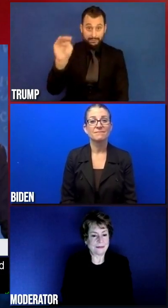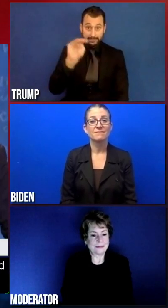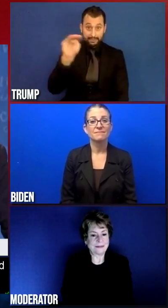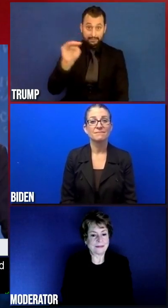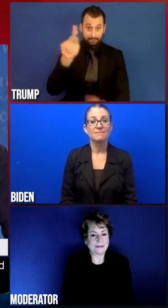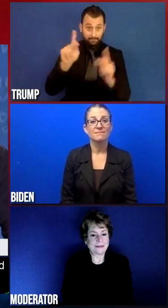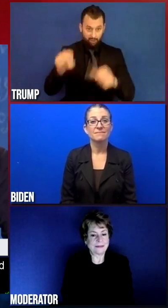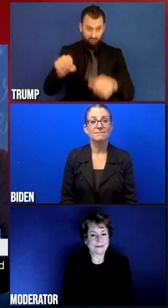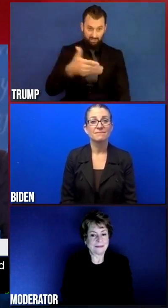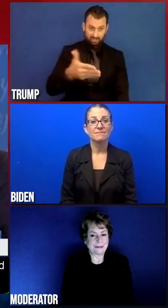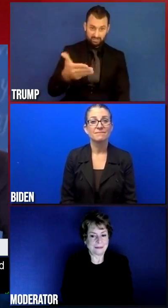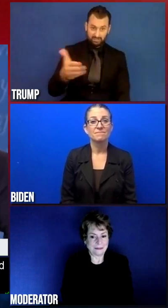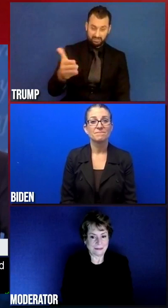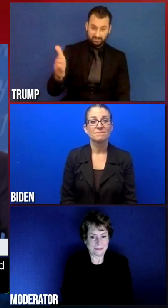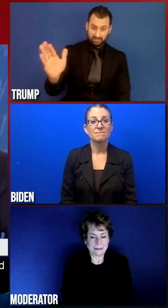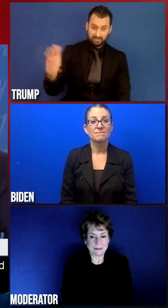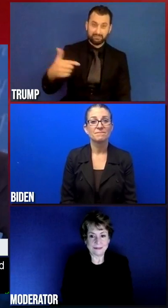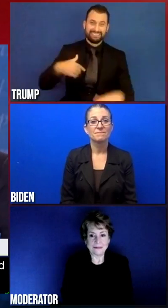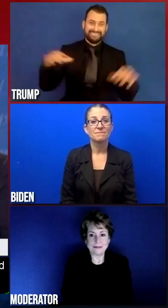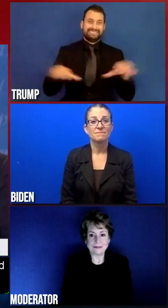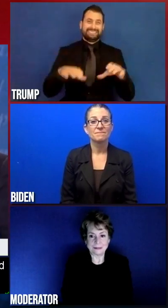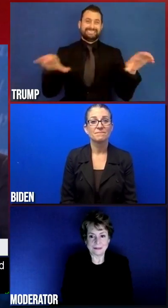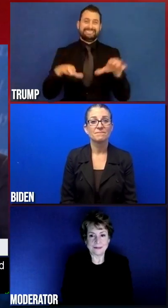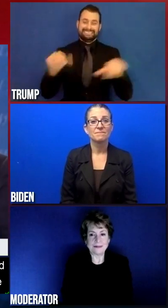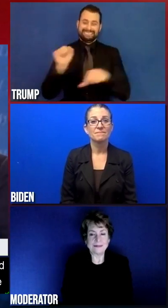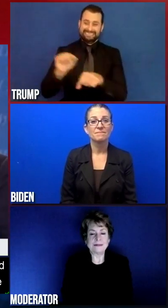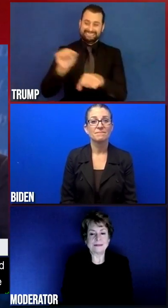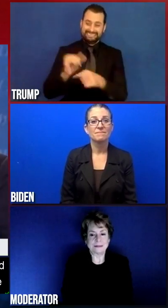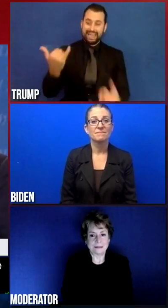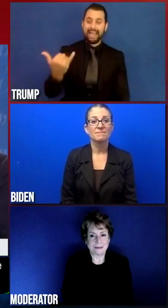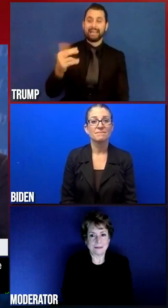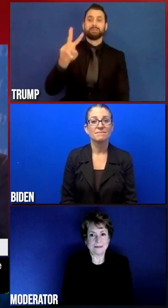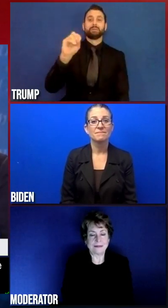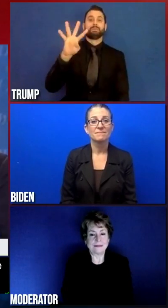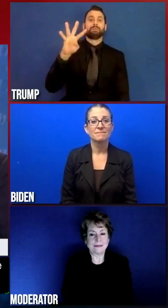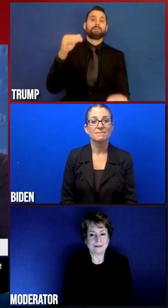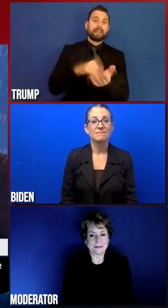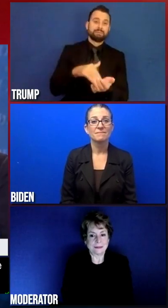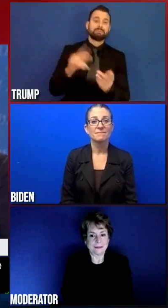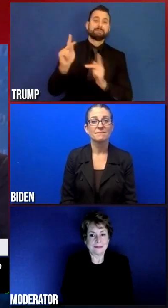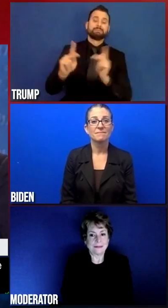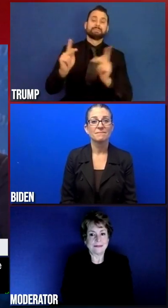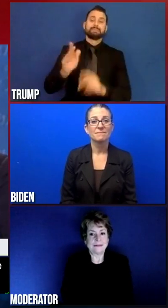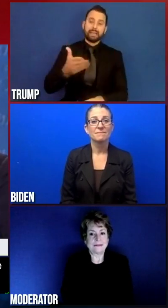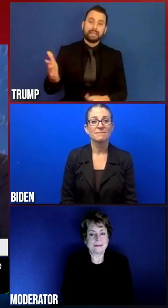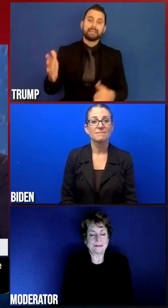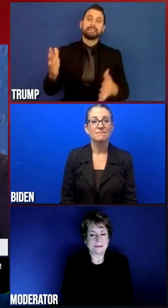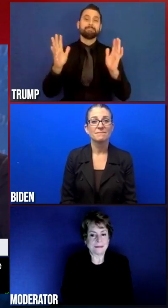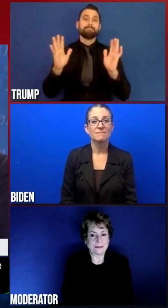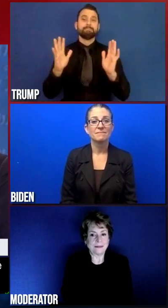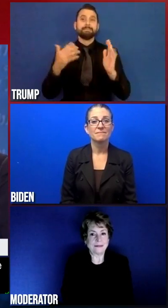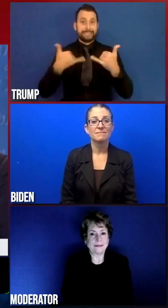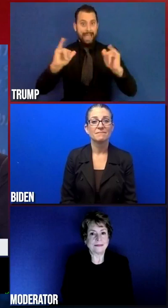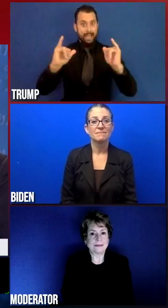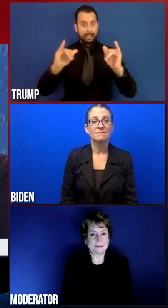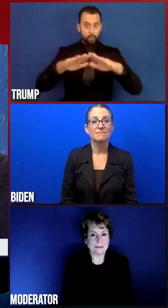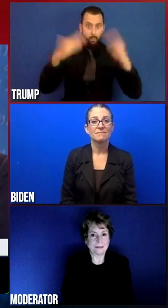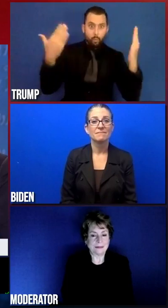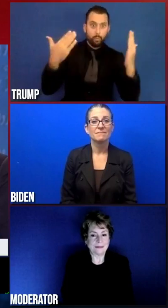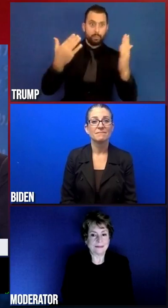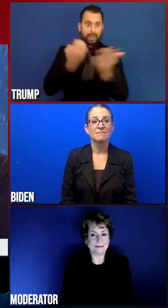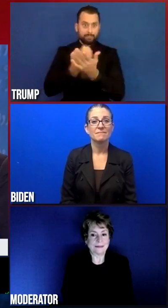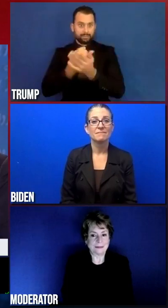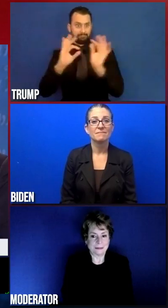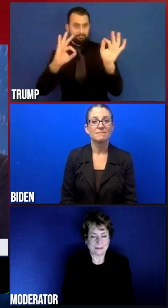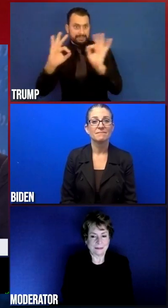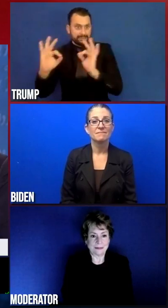is we closed it down and now we're reopening and we're doing record business. We had 10.4 million people in a 4-month period that we've